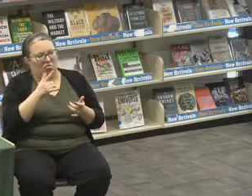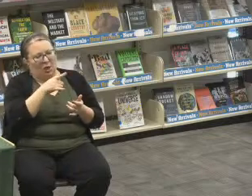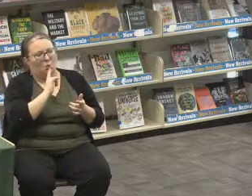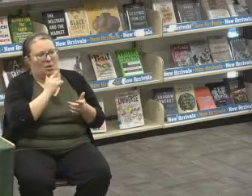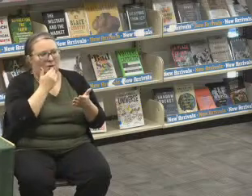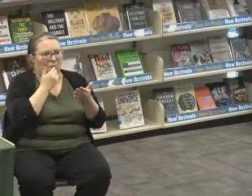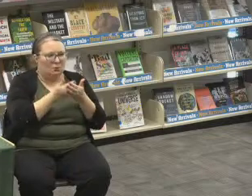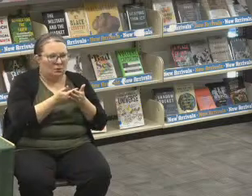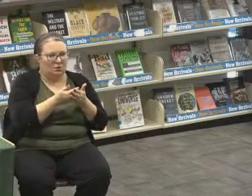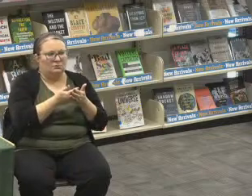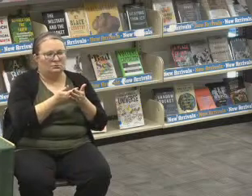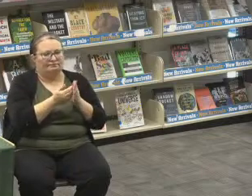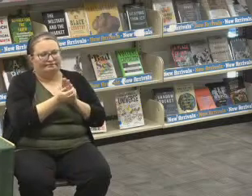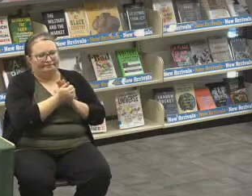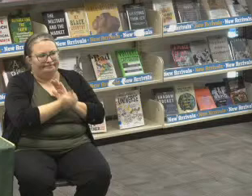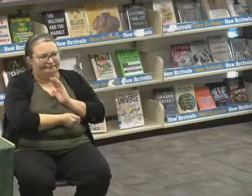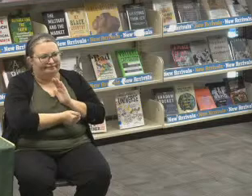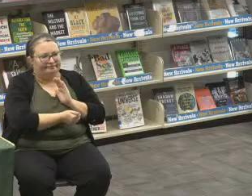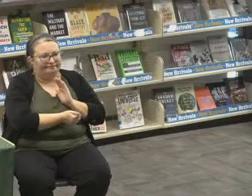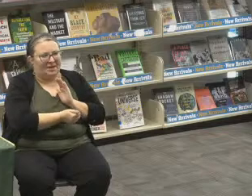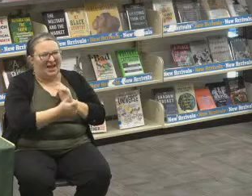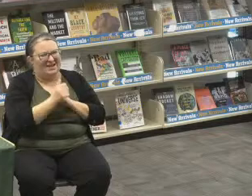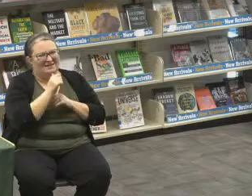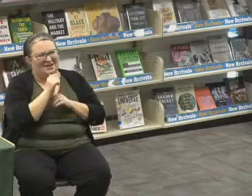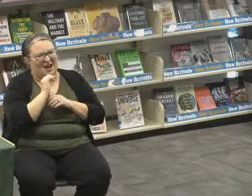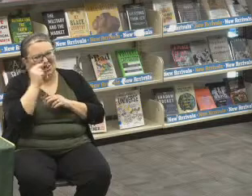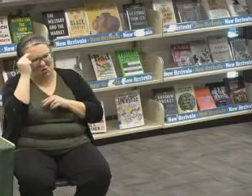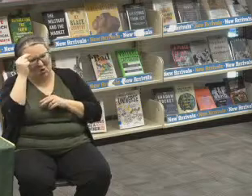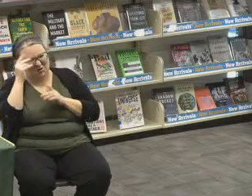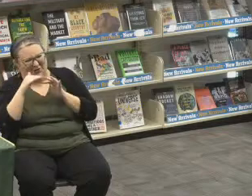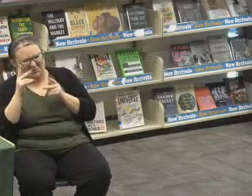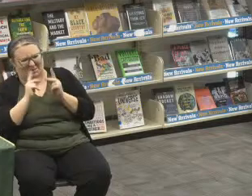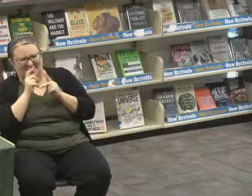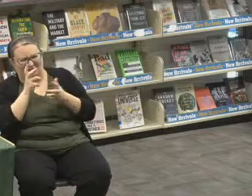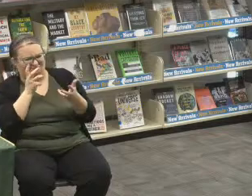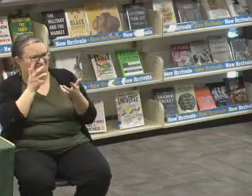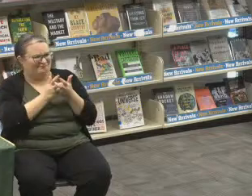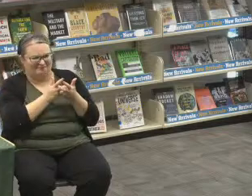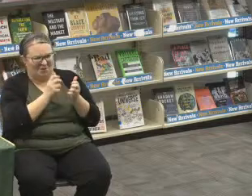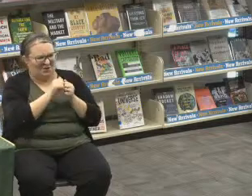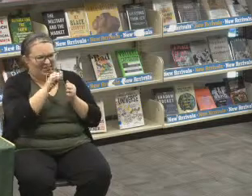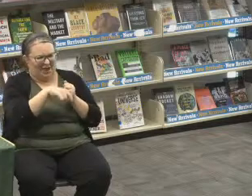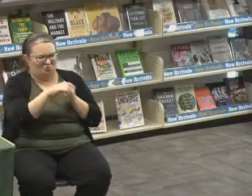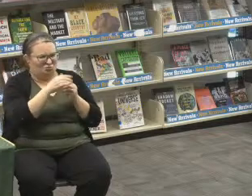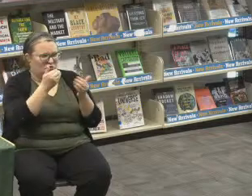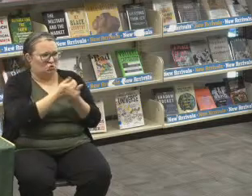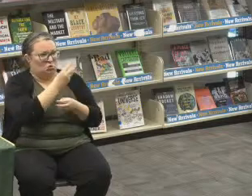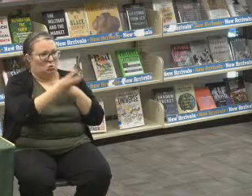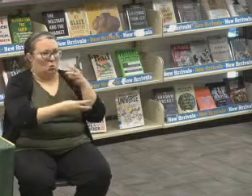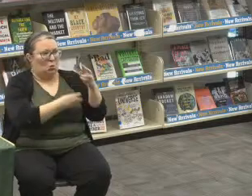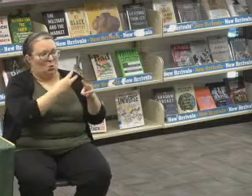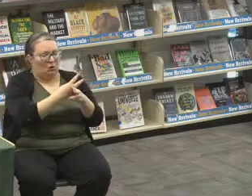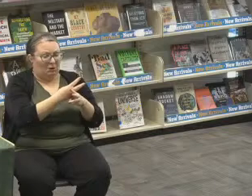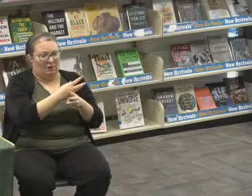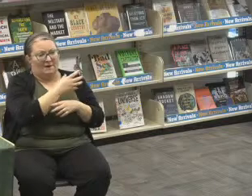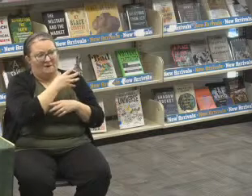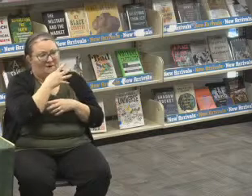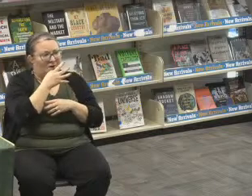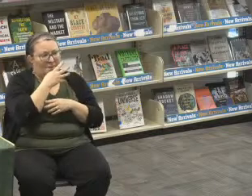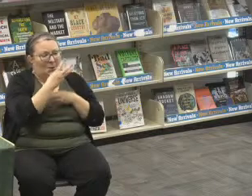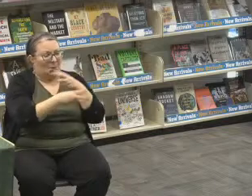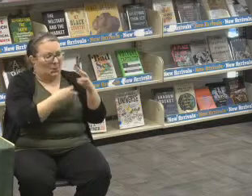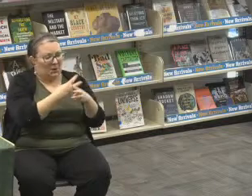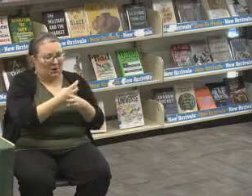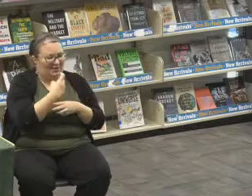really good at and how ill-suited maybe neurodiverse people are for fitting into this brand new world, this world that we've